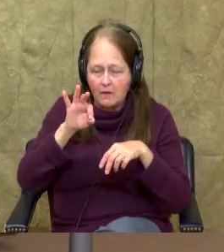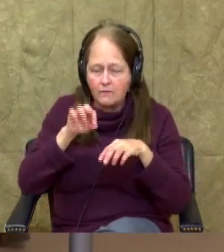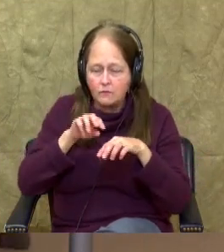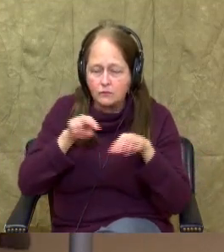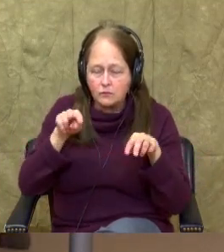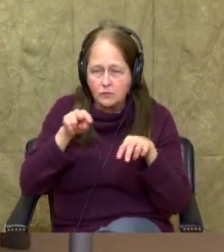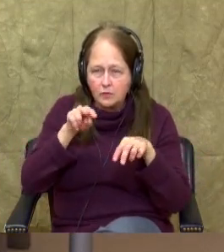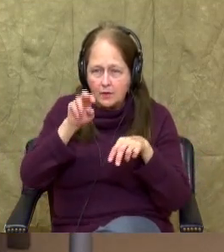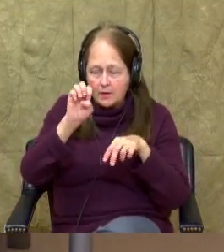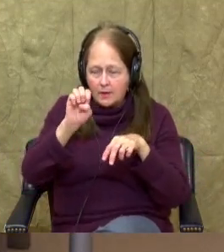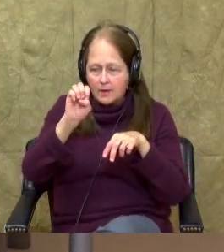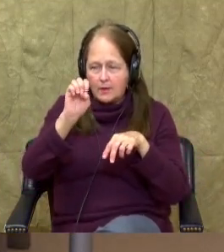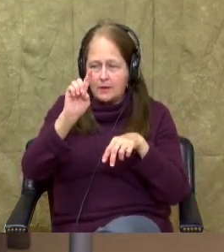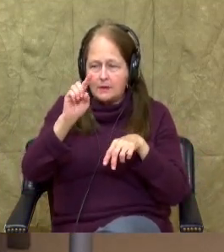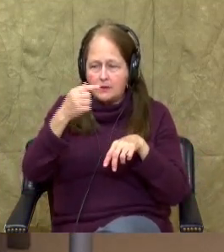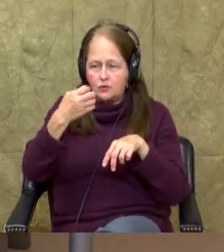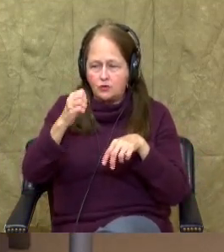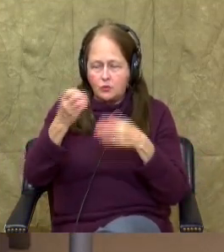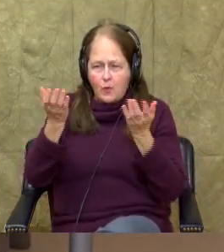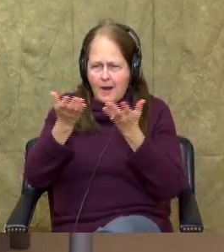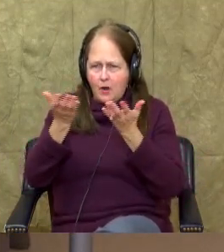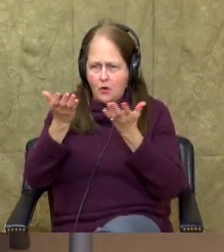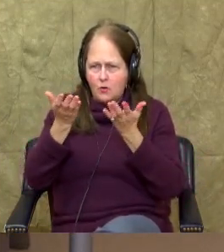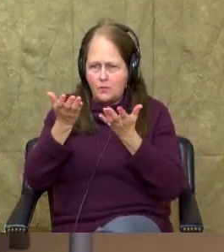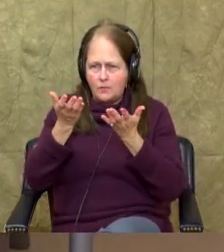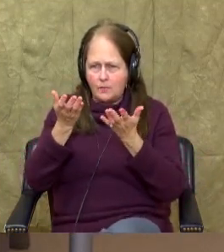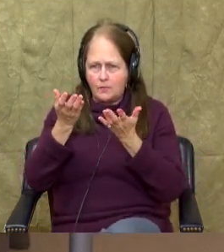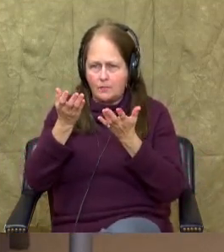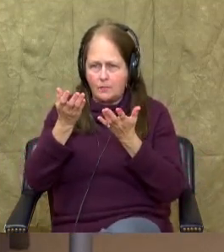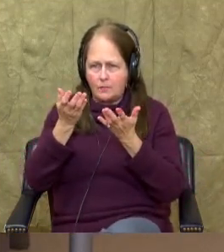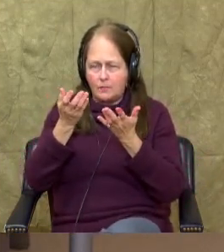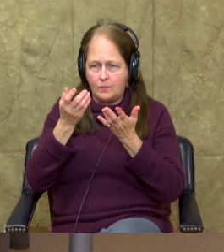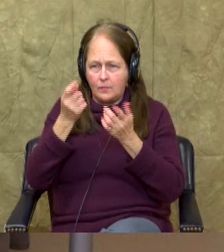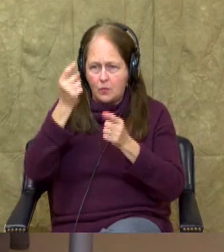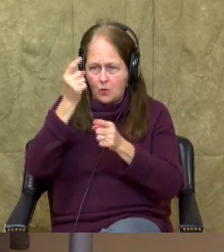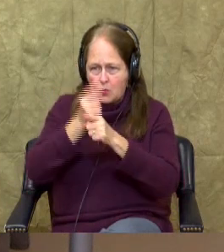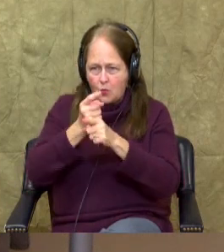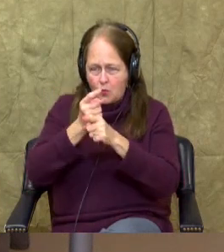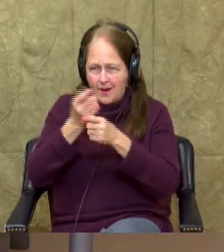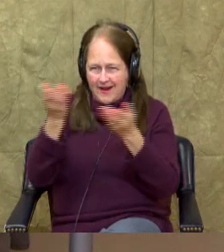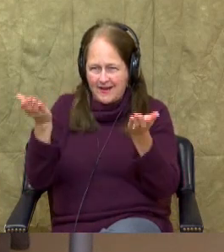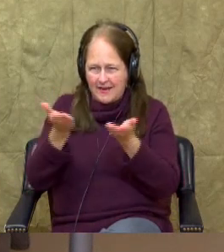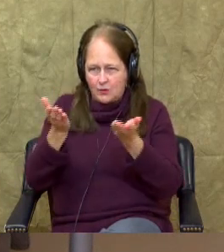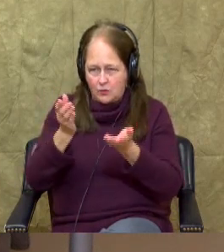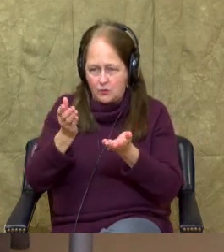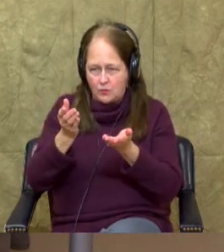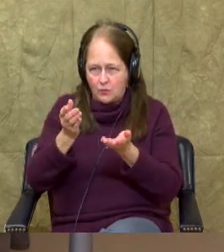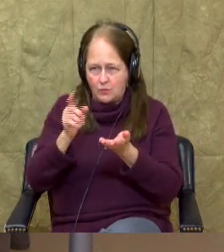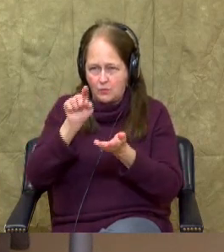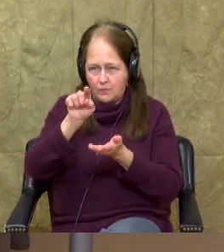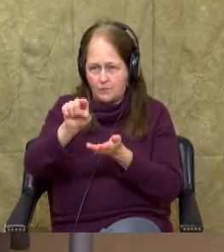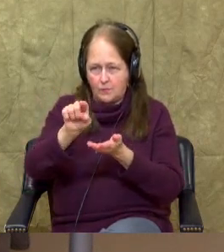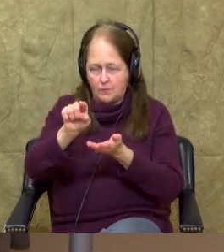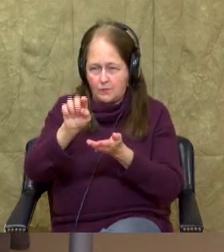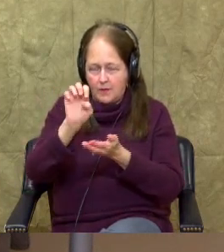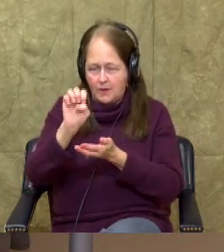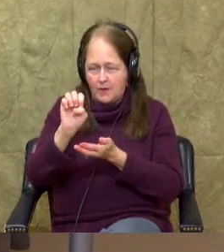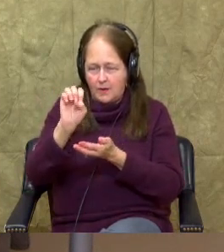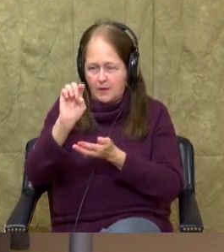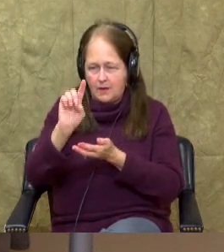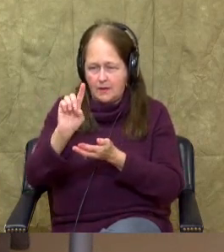Where would the edge be? That's right, right here. These are